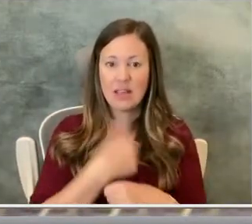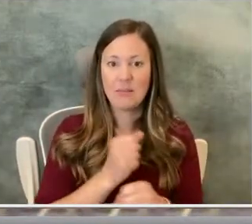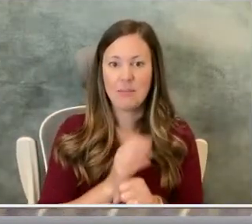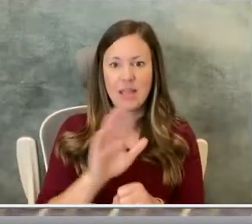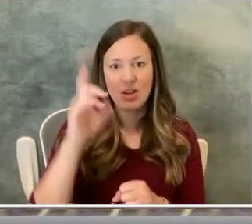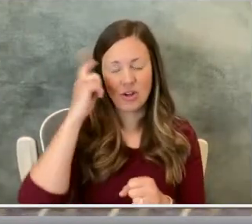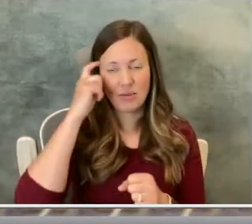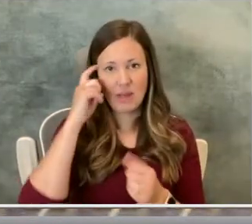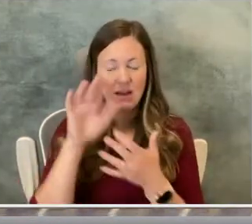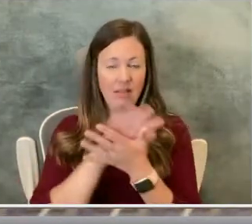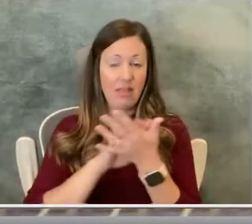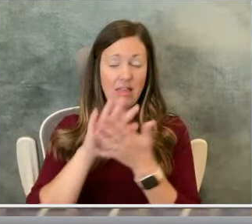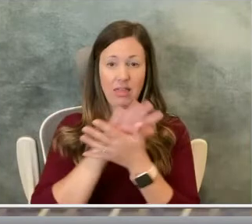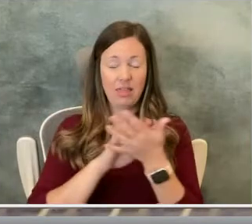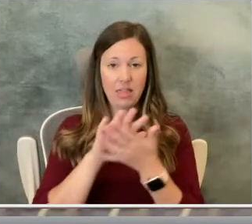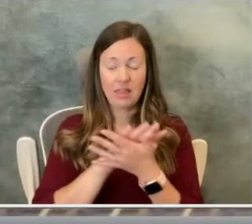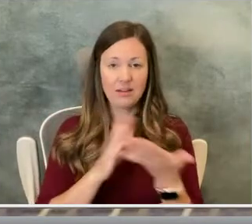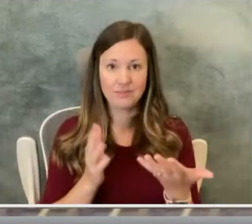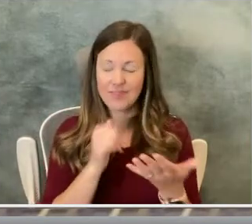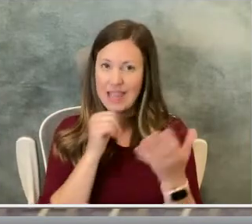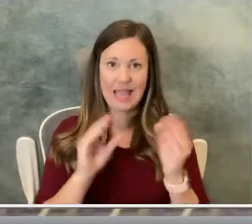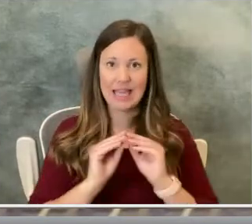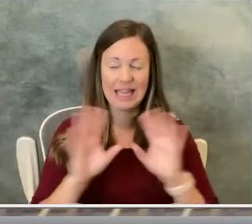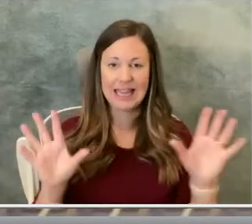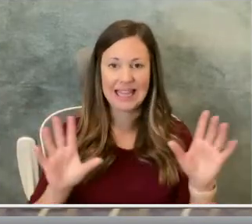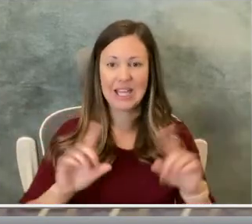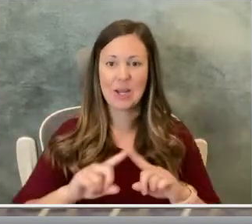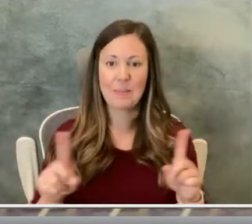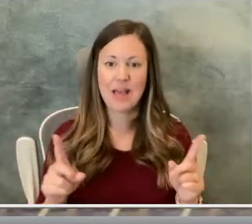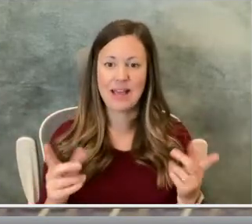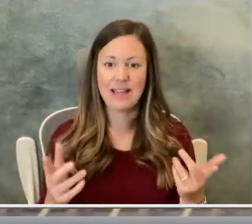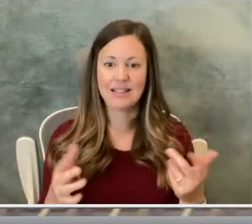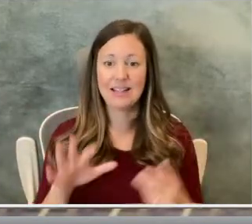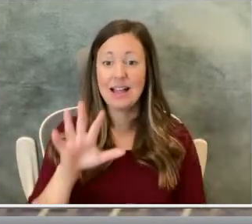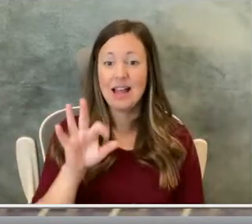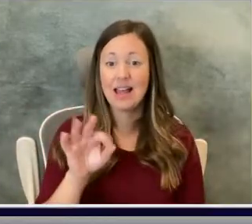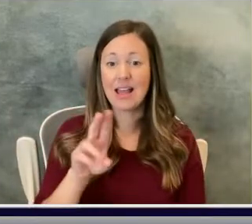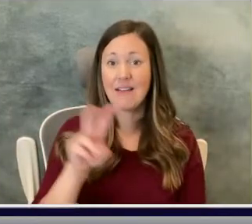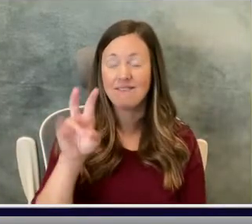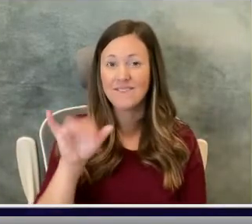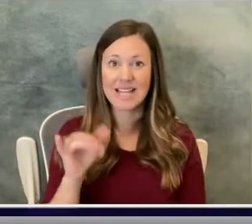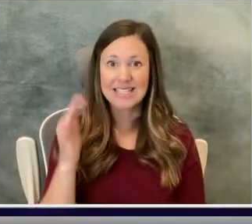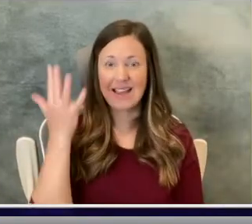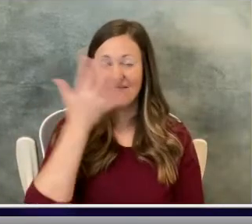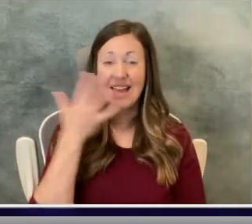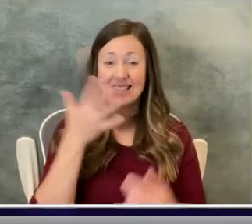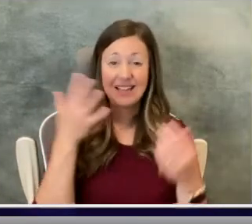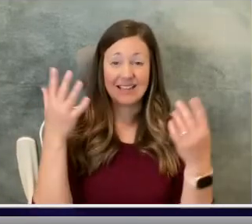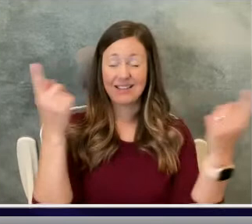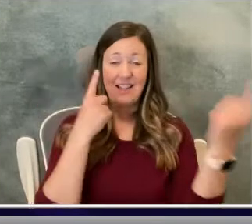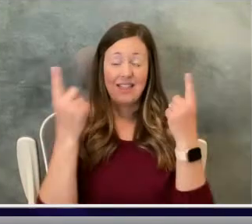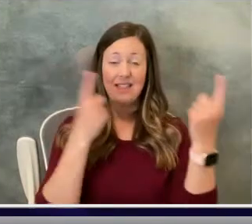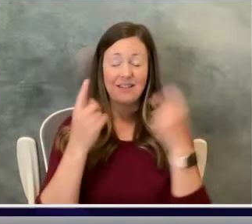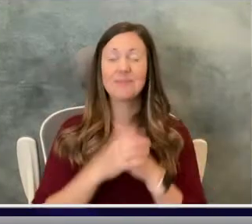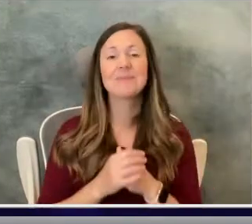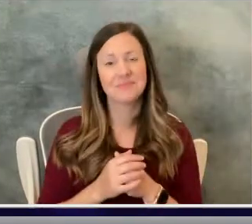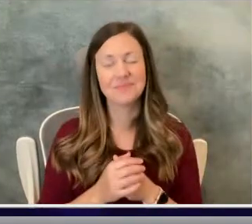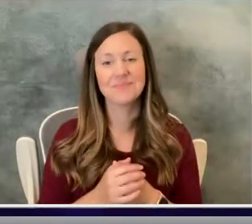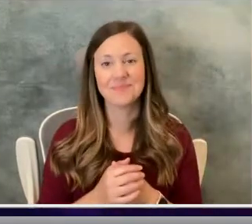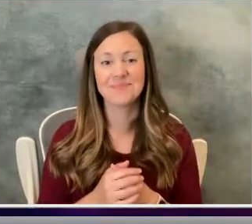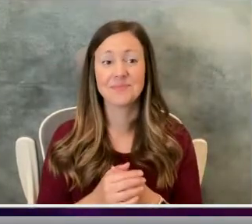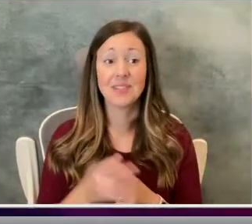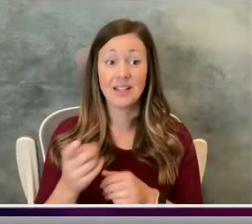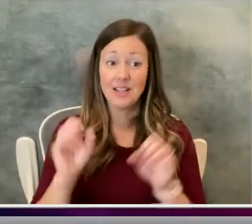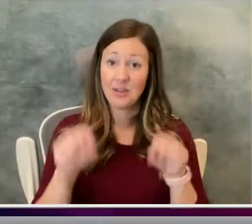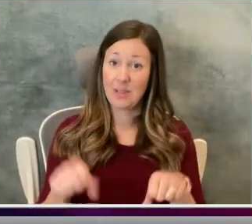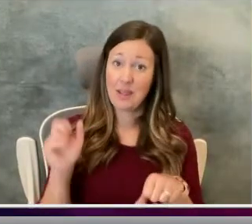but bunch of fuzzy faces leaning over you. Yeah. Yeah. Mm-hmm. Are you able to go back to school full time now? Where does that stand